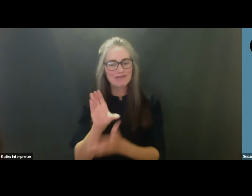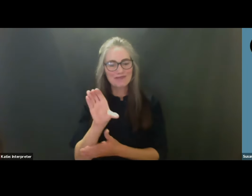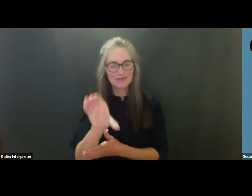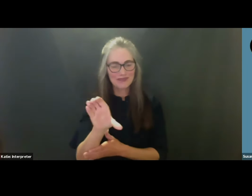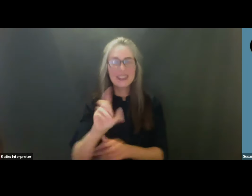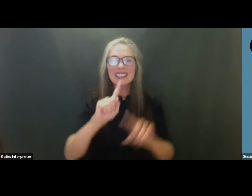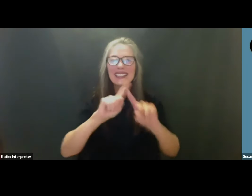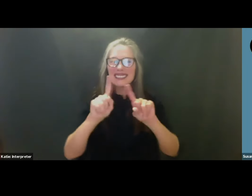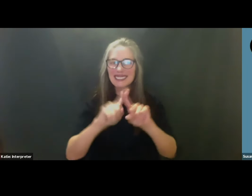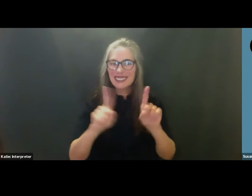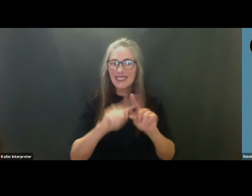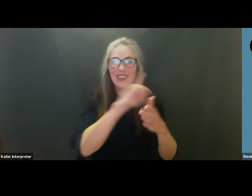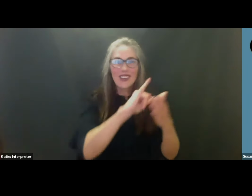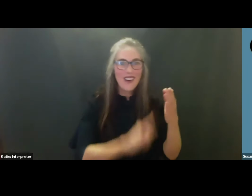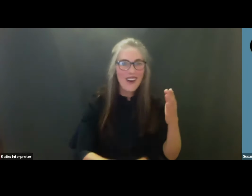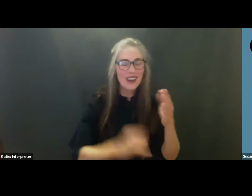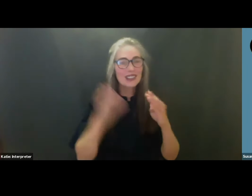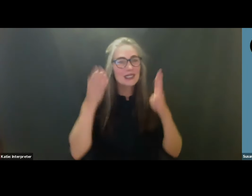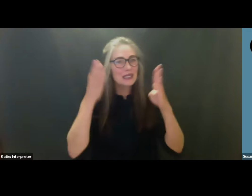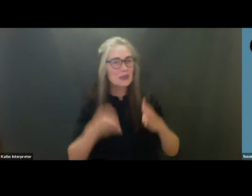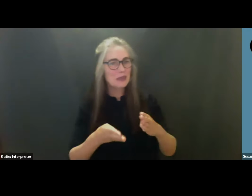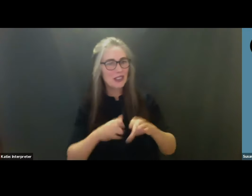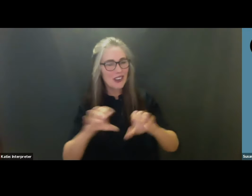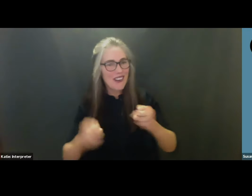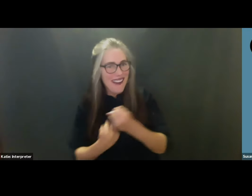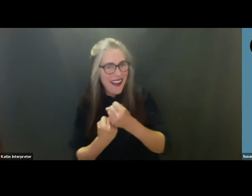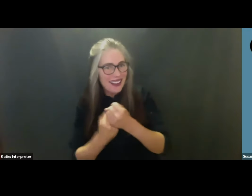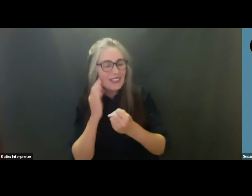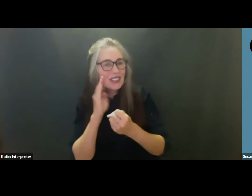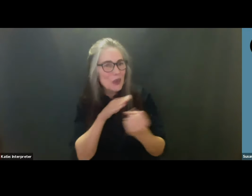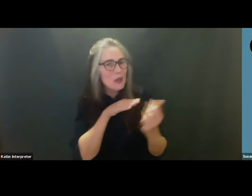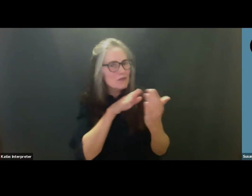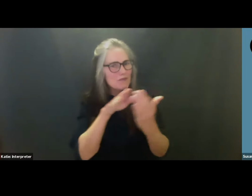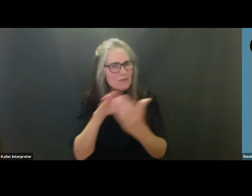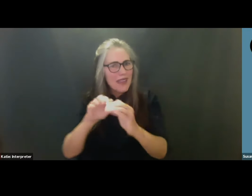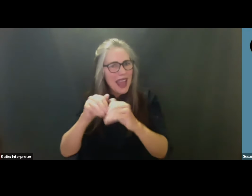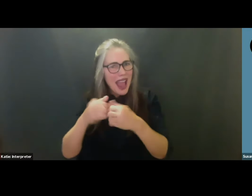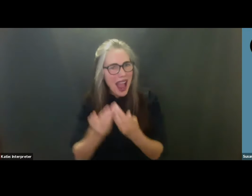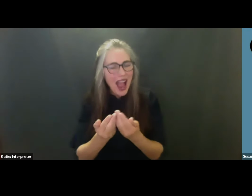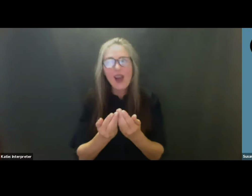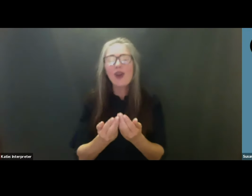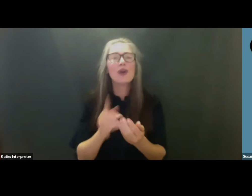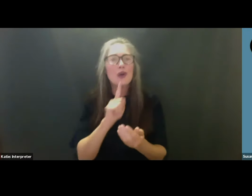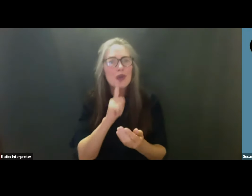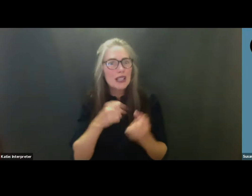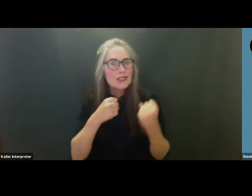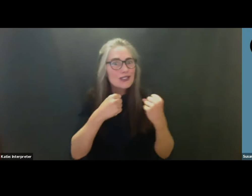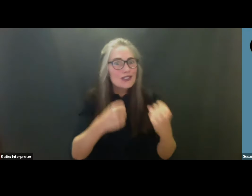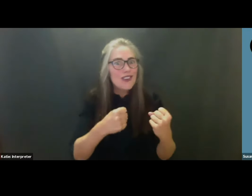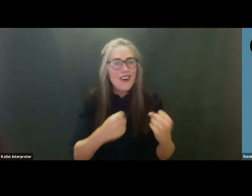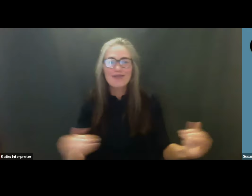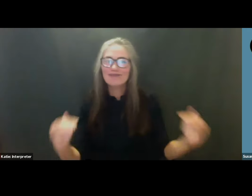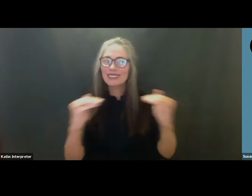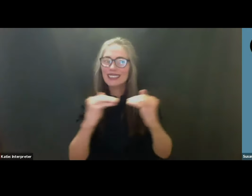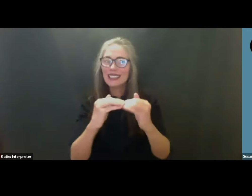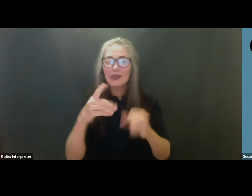and the conditions under which an equitable, vibrant, and just democracy can thrive. Before I introduce our